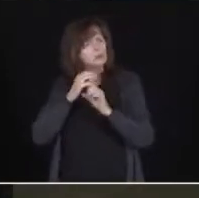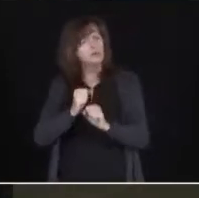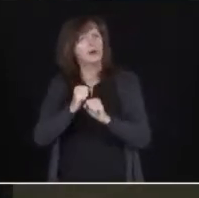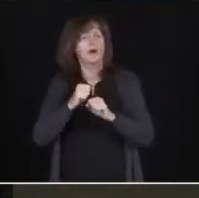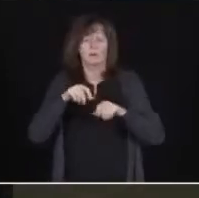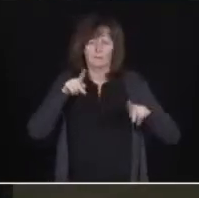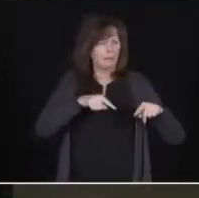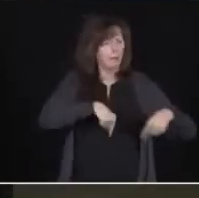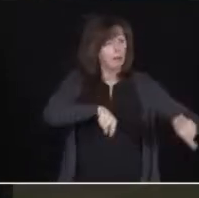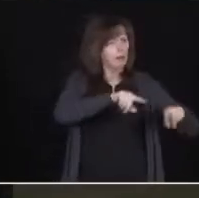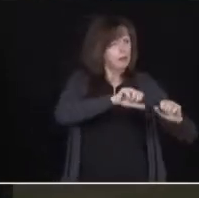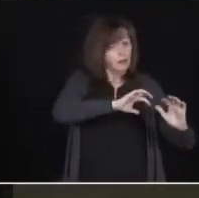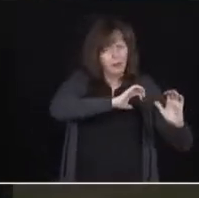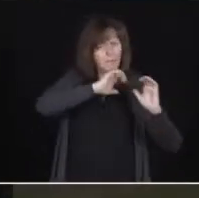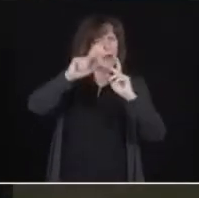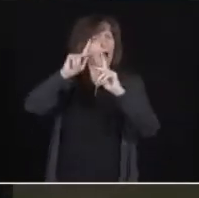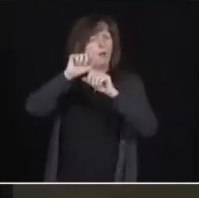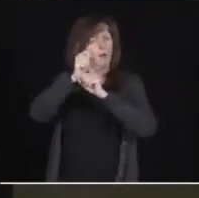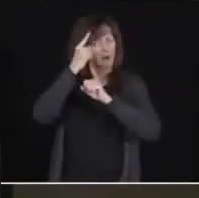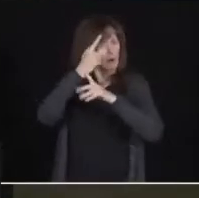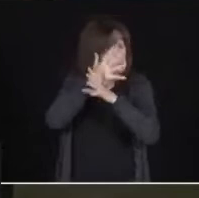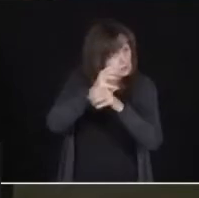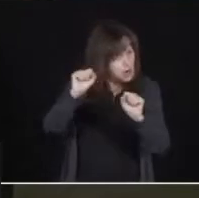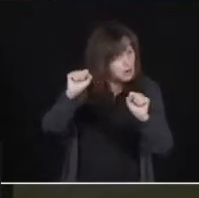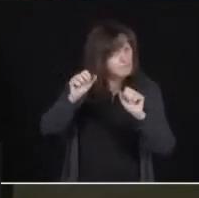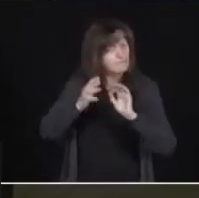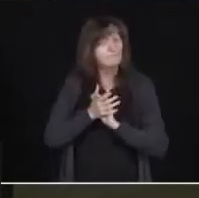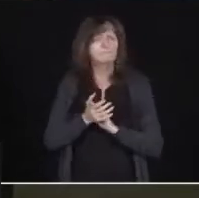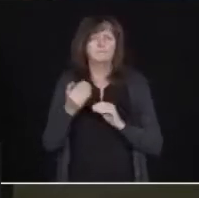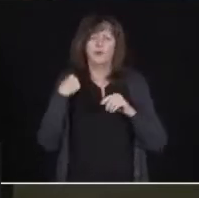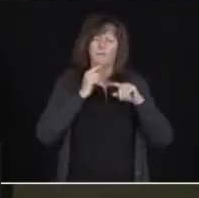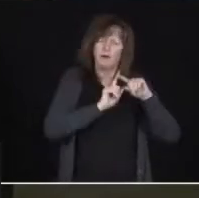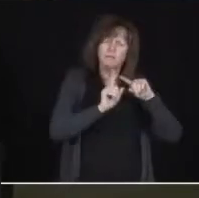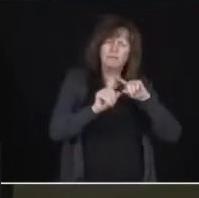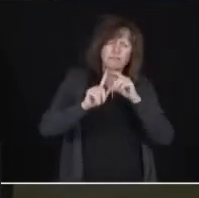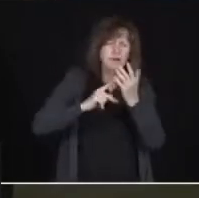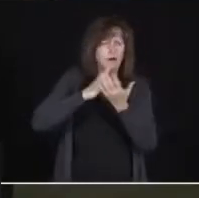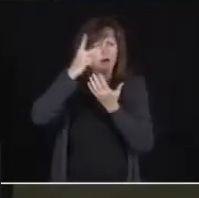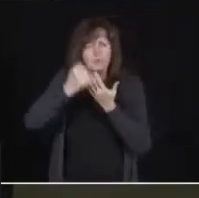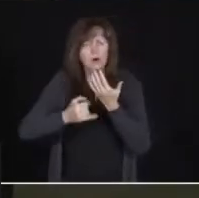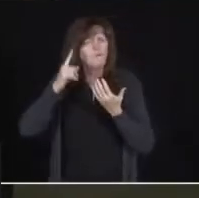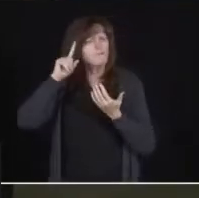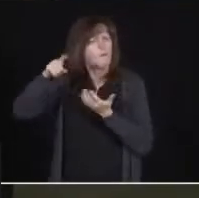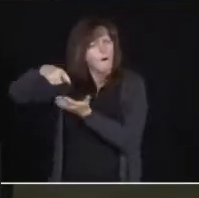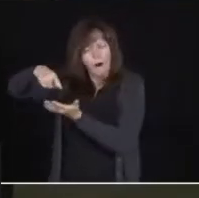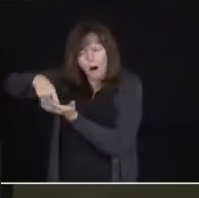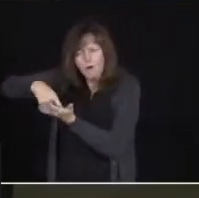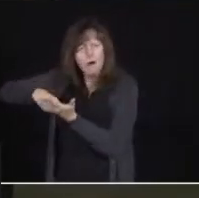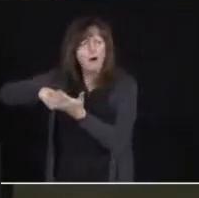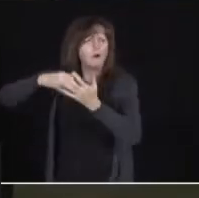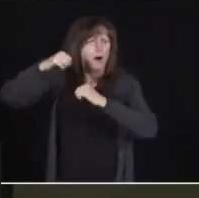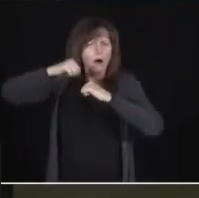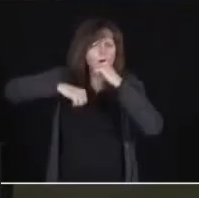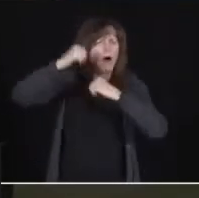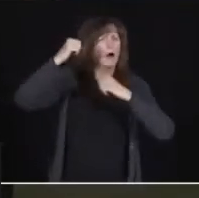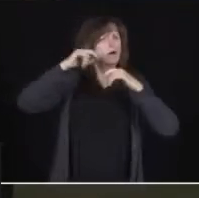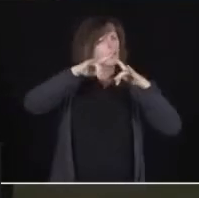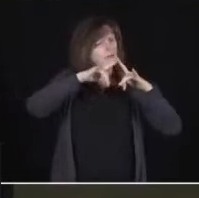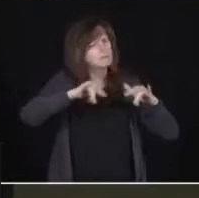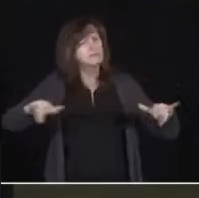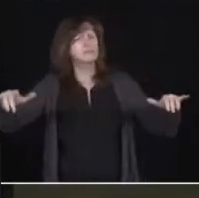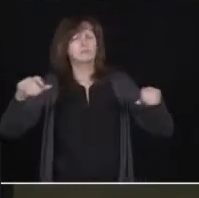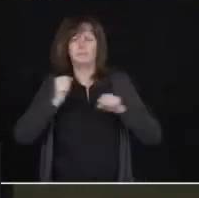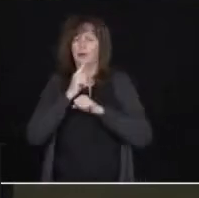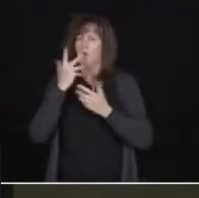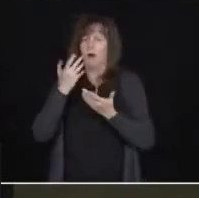the acceleration of construction on significant infrastructure projects to kickstart our economy and create opportunities for communities